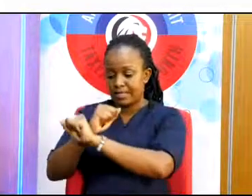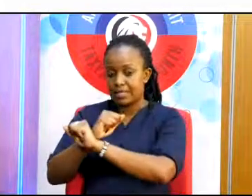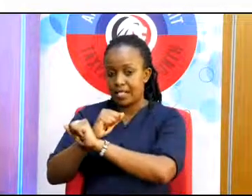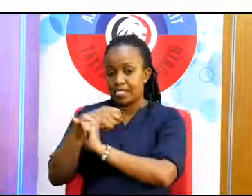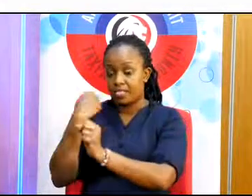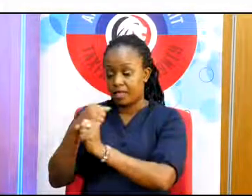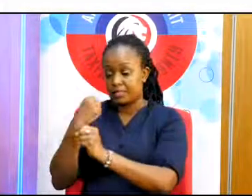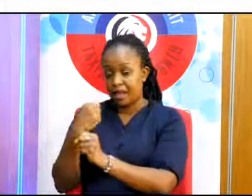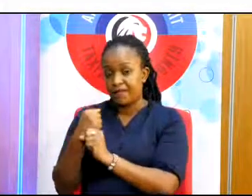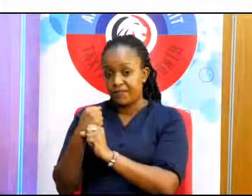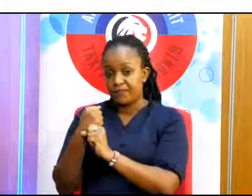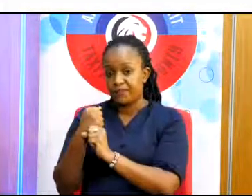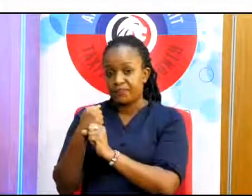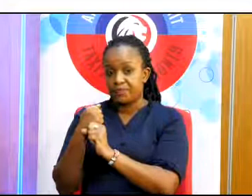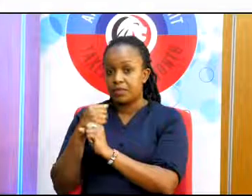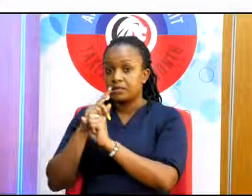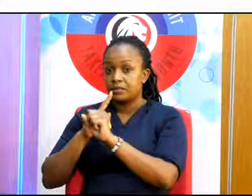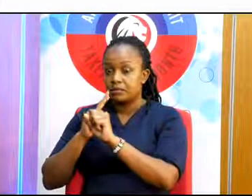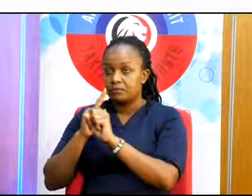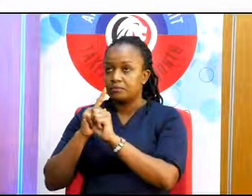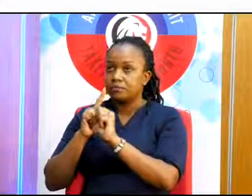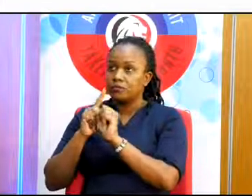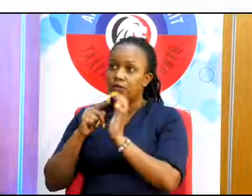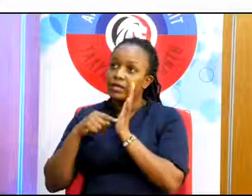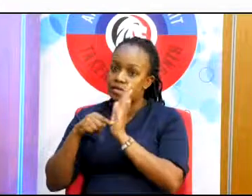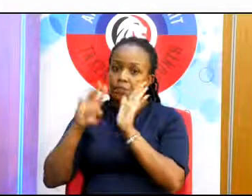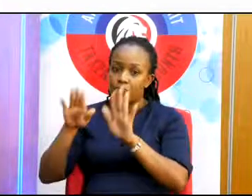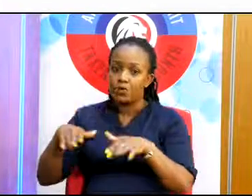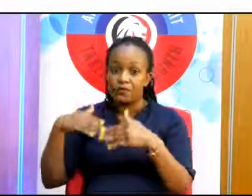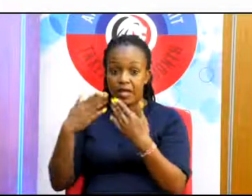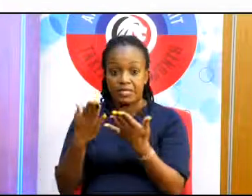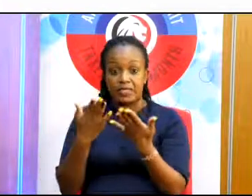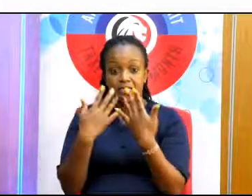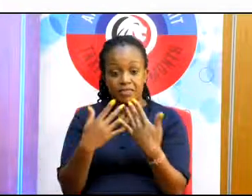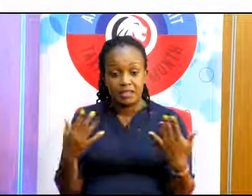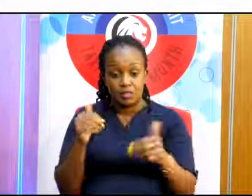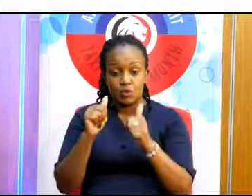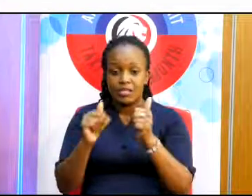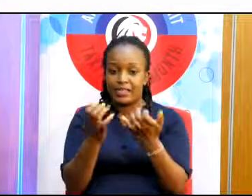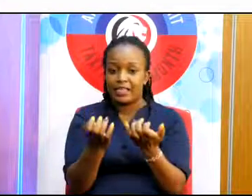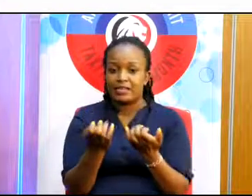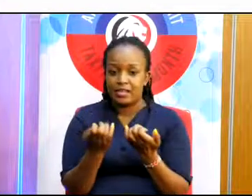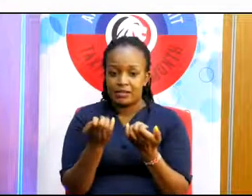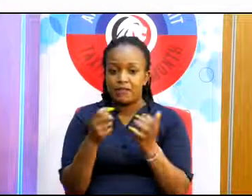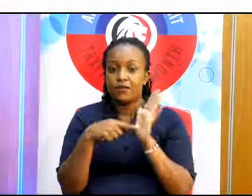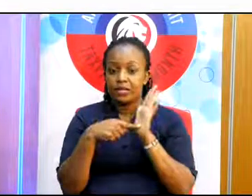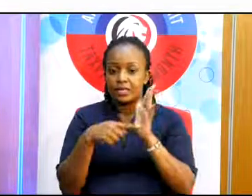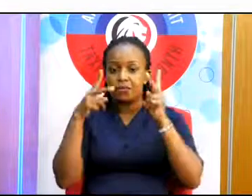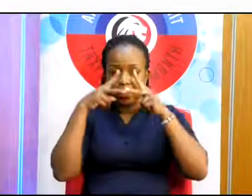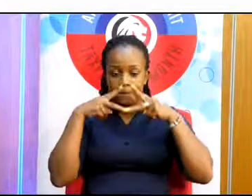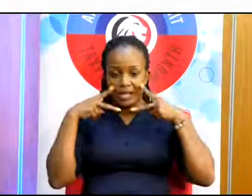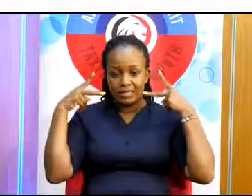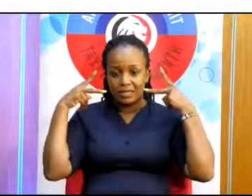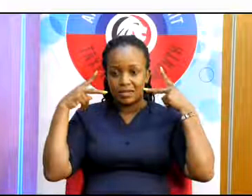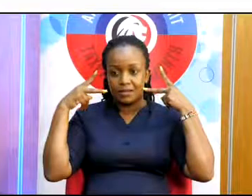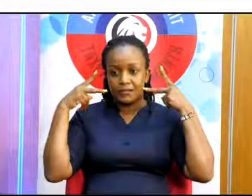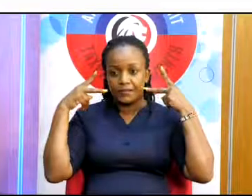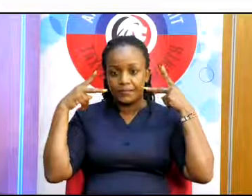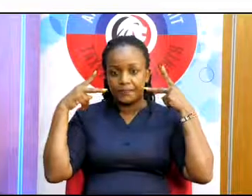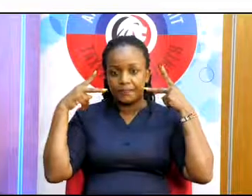staff in terms of providing them with the facilities that they need. For example, the masks, what you